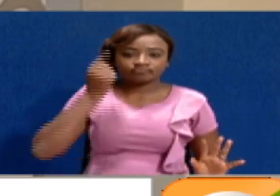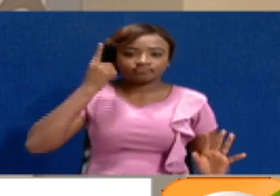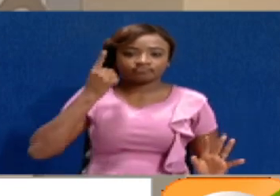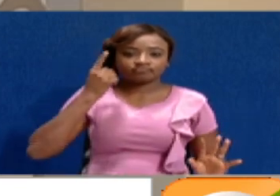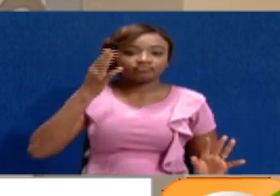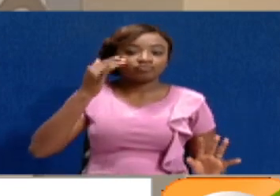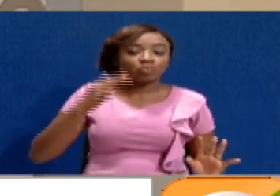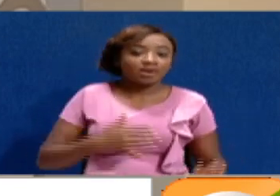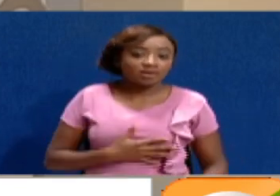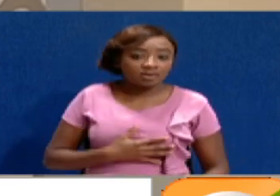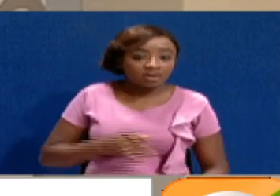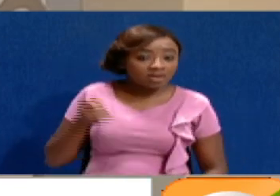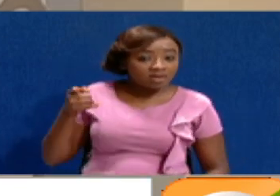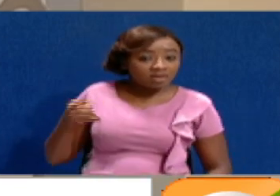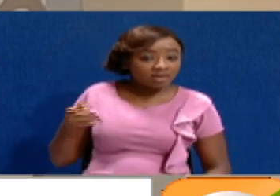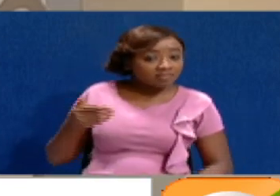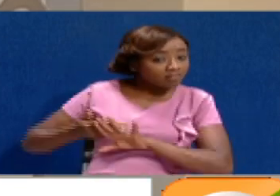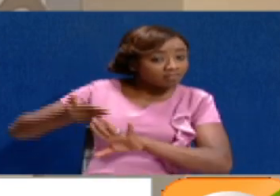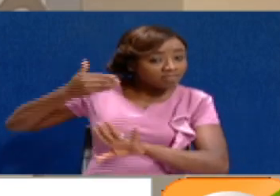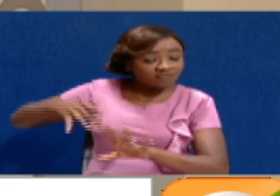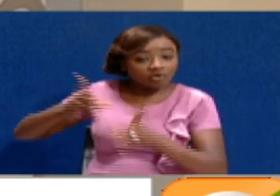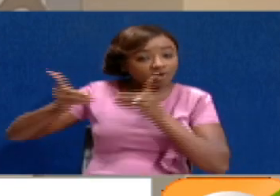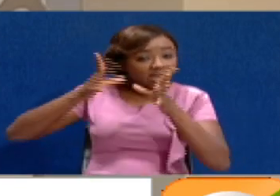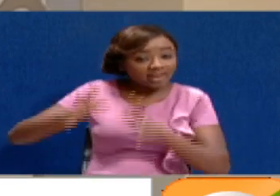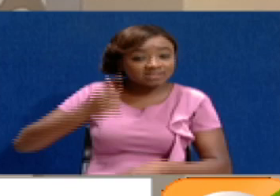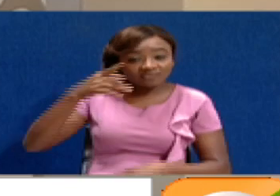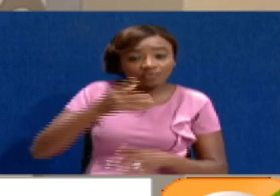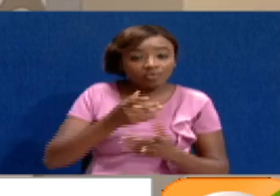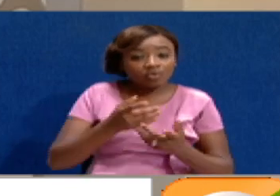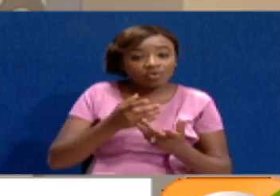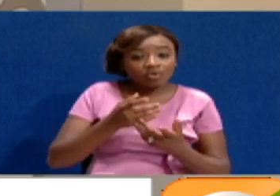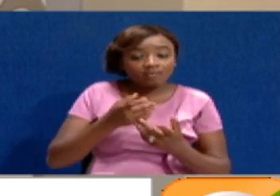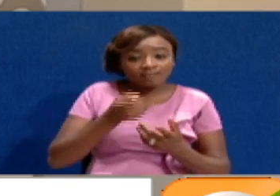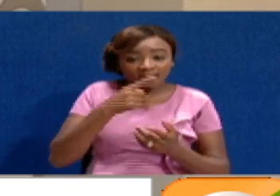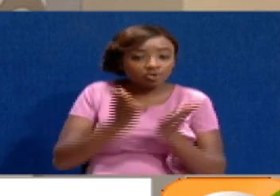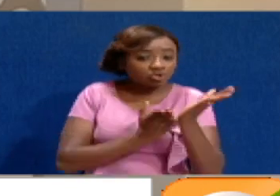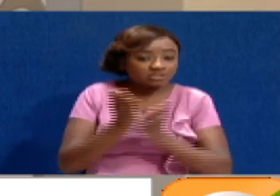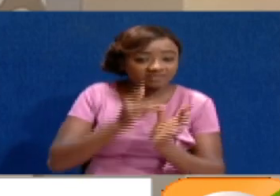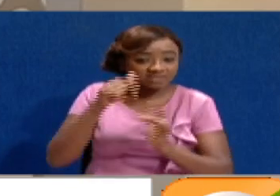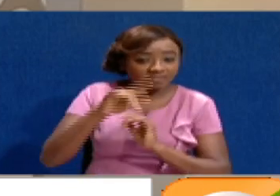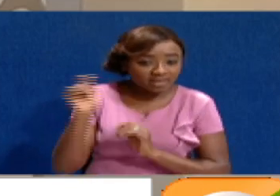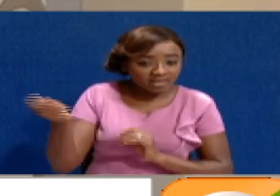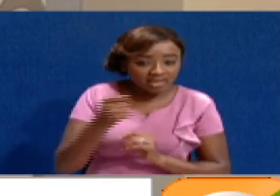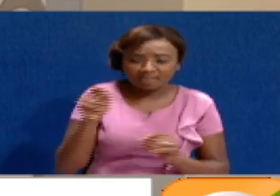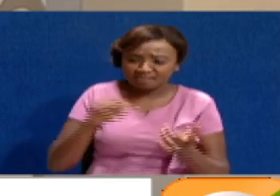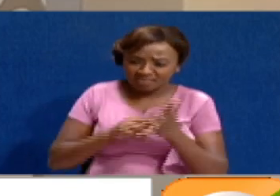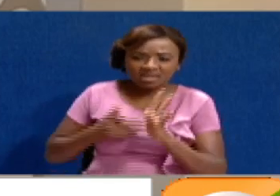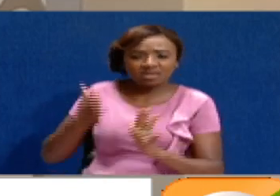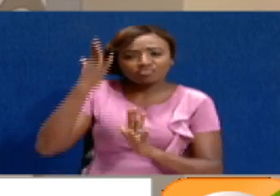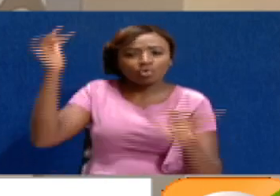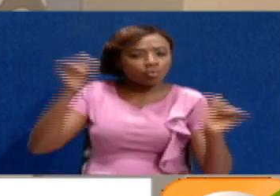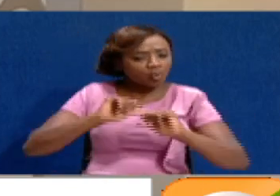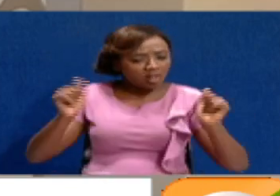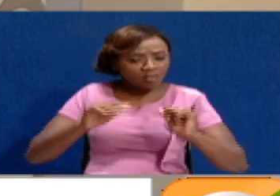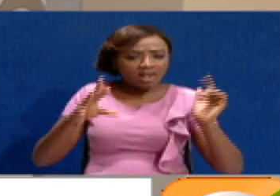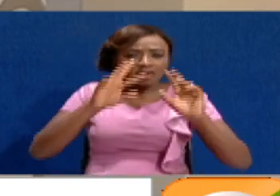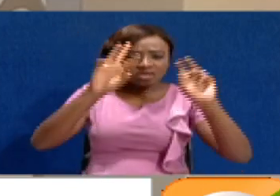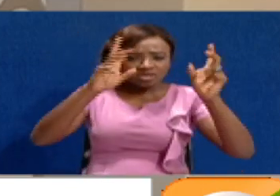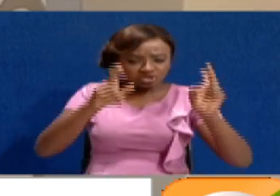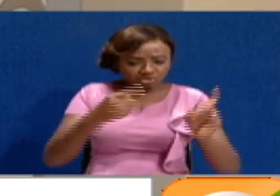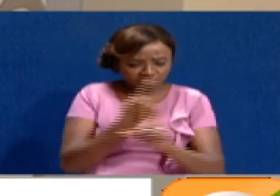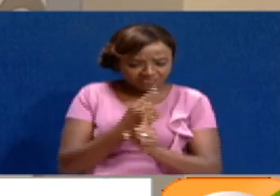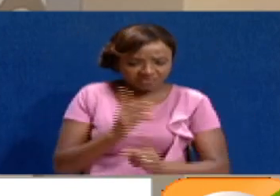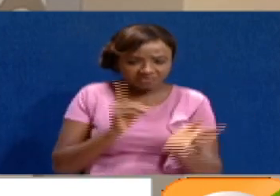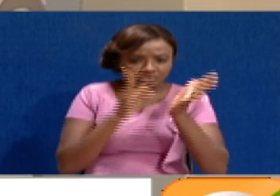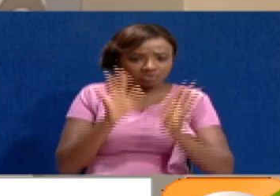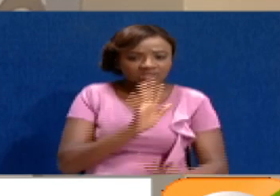because lest we forget, he was at one time the director for medical services in Kenya and knows too well the issues the doctors were raising.